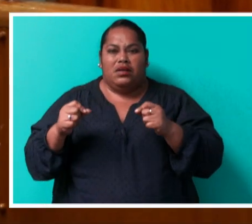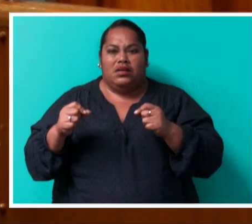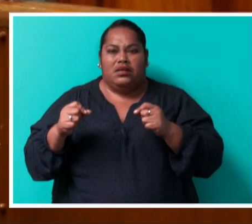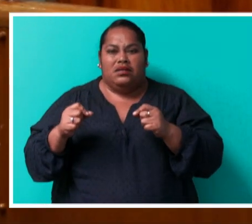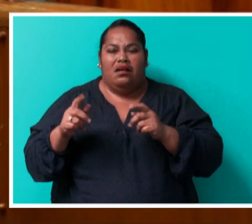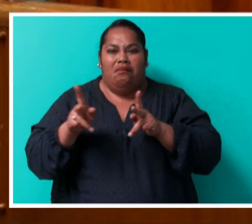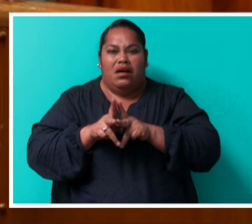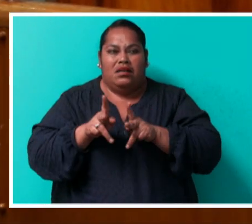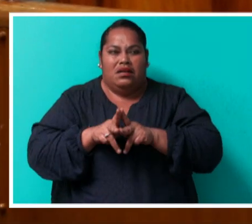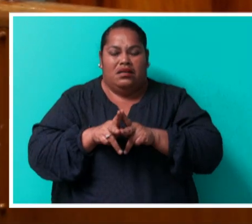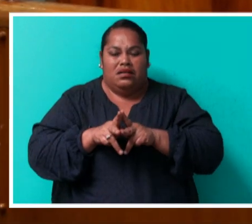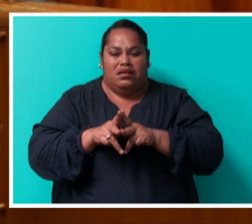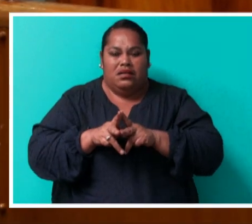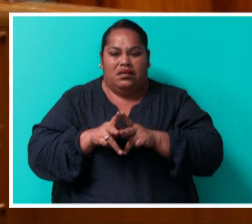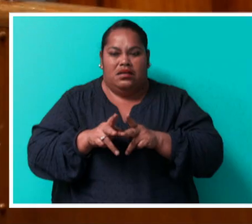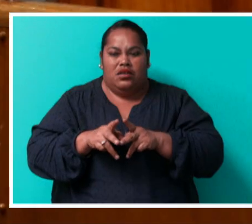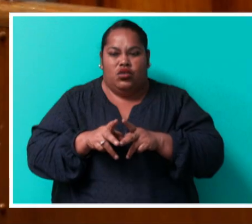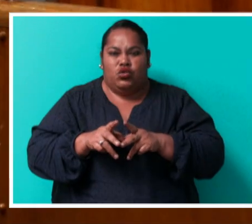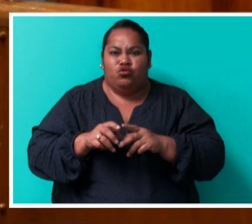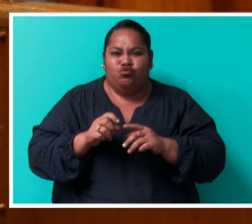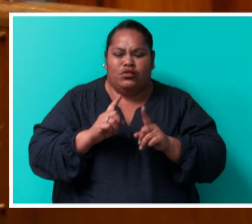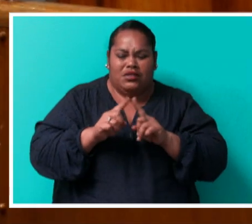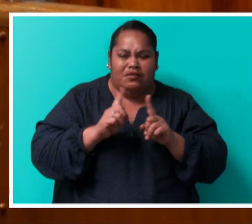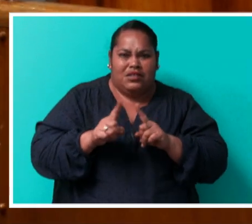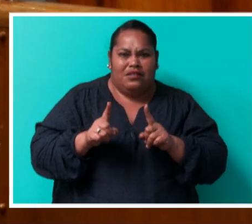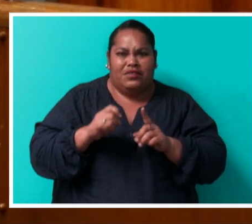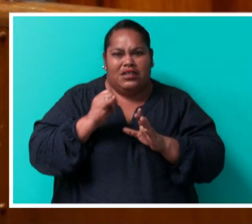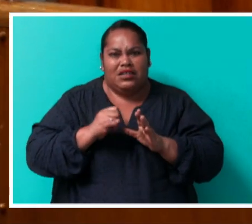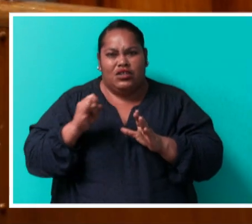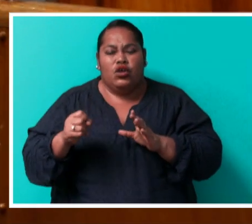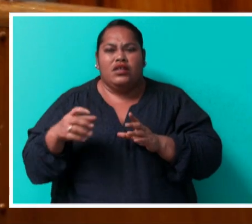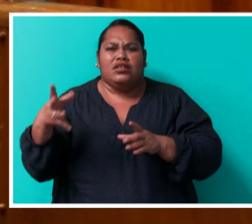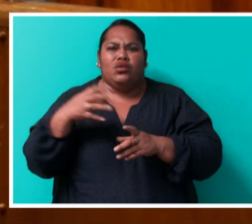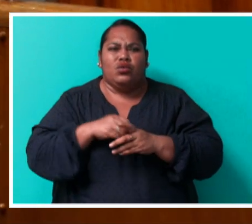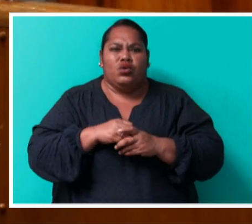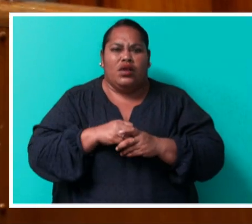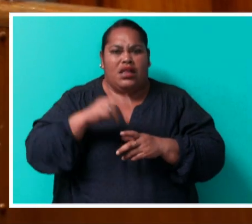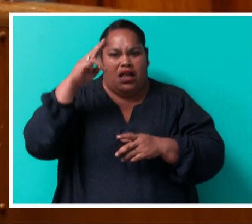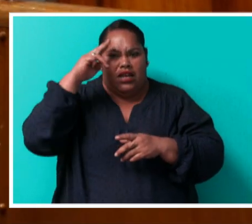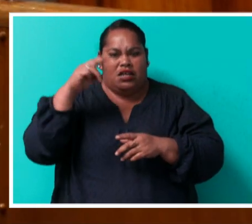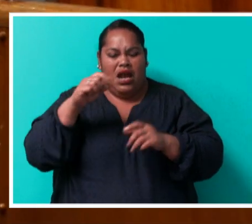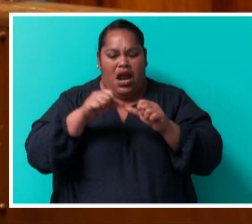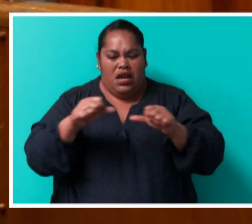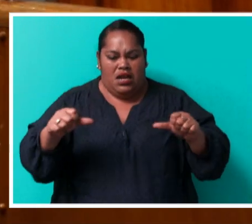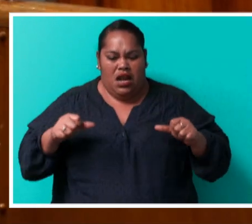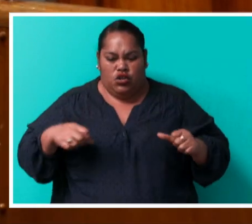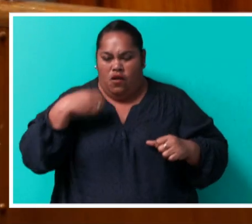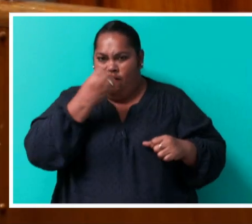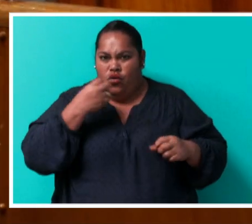site visits to key institutions. This included the National Agricultural Food Research